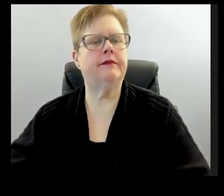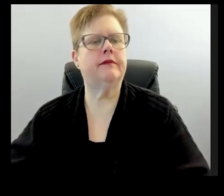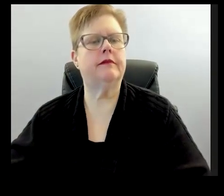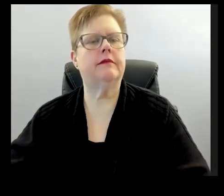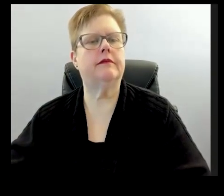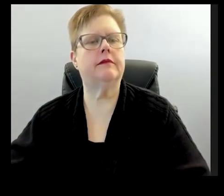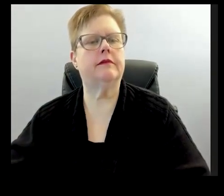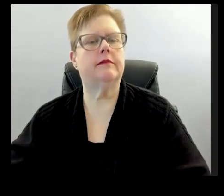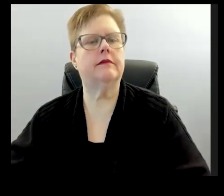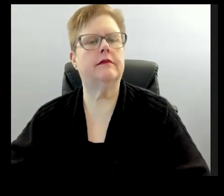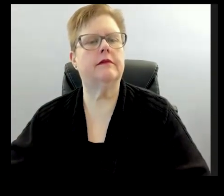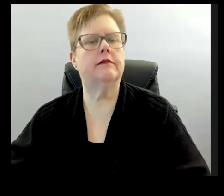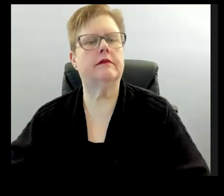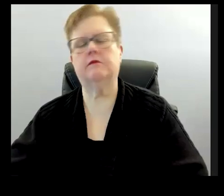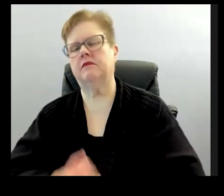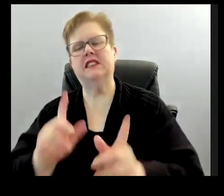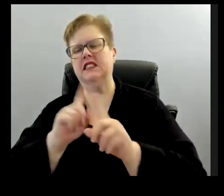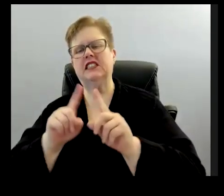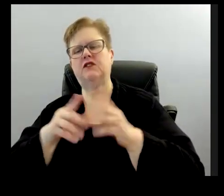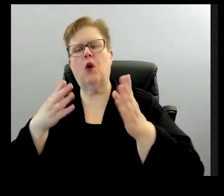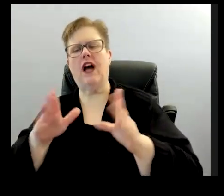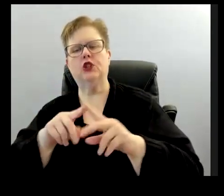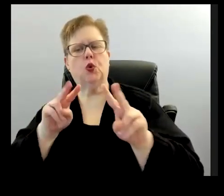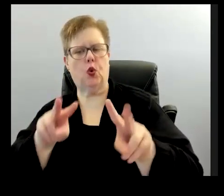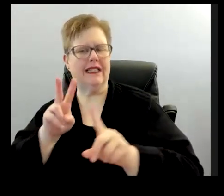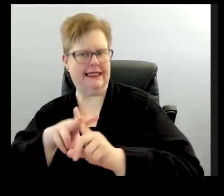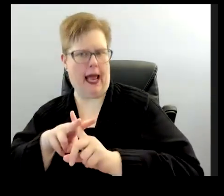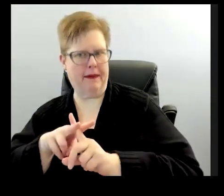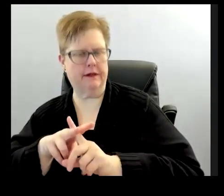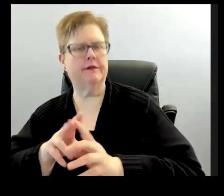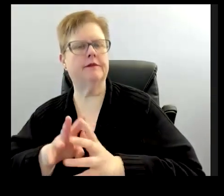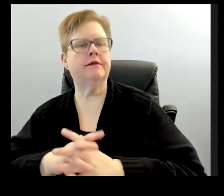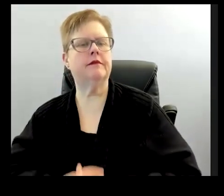So there are multiple ways that you can get to different assignments. Um,